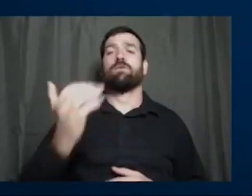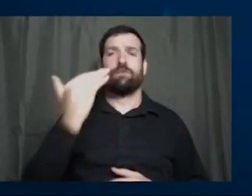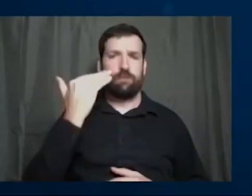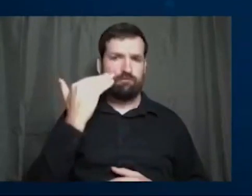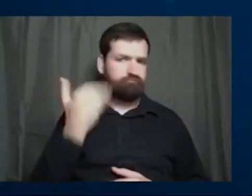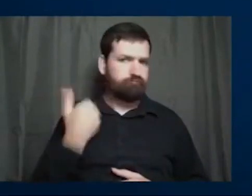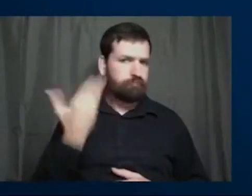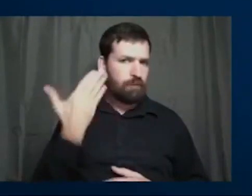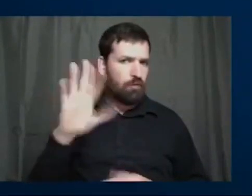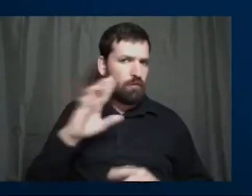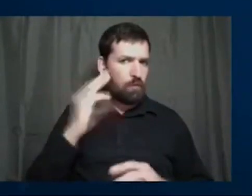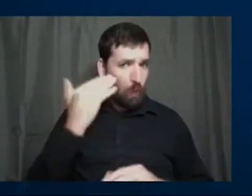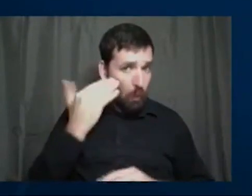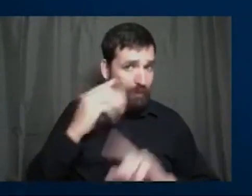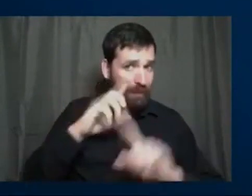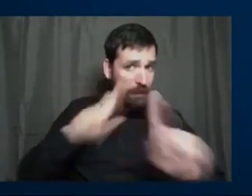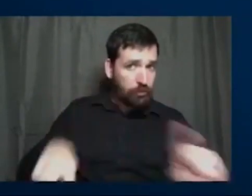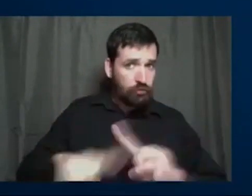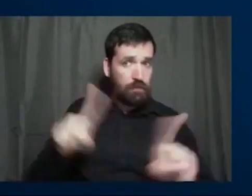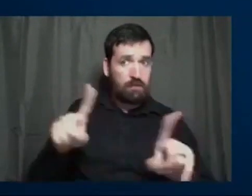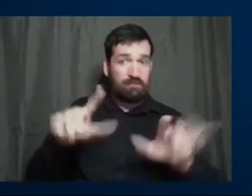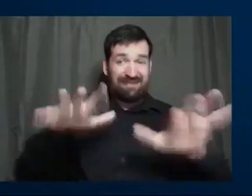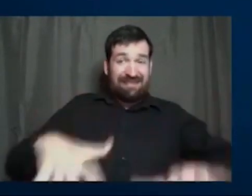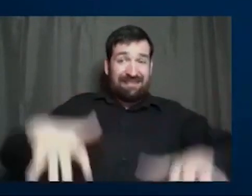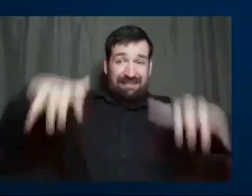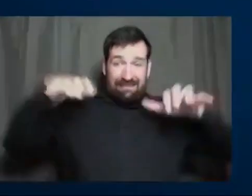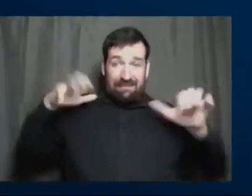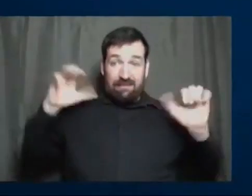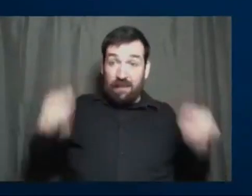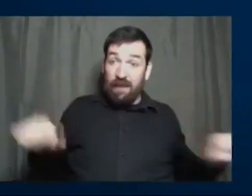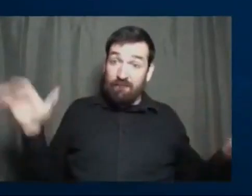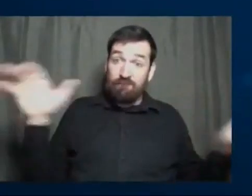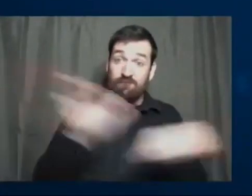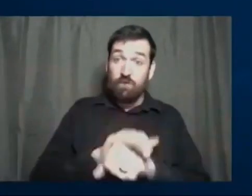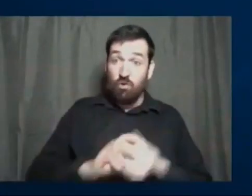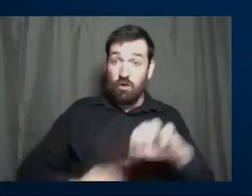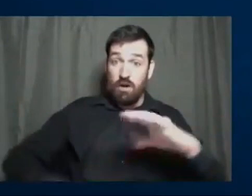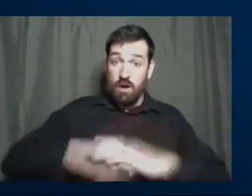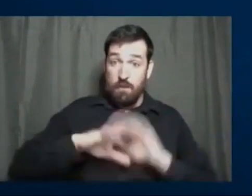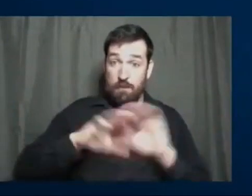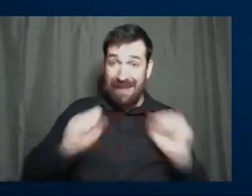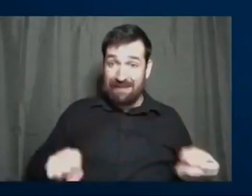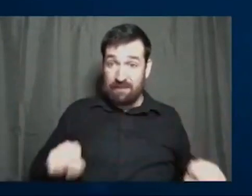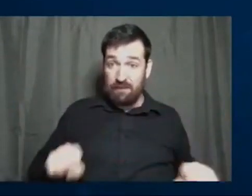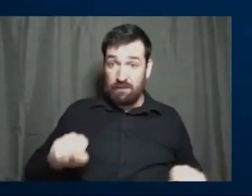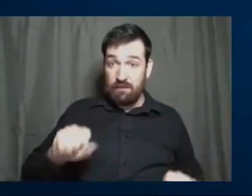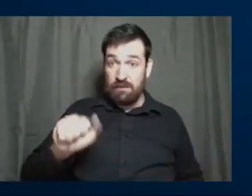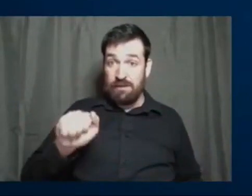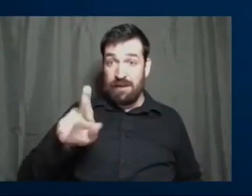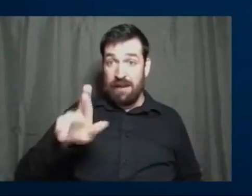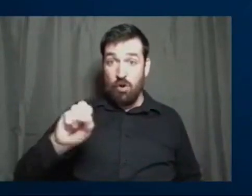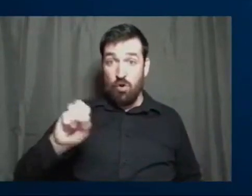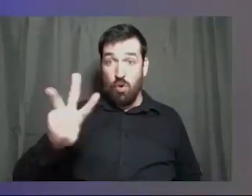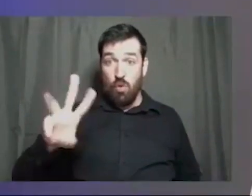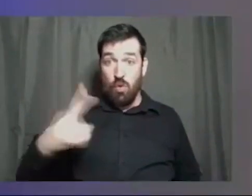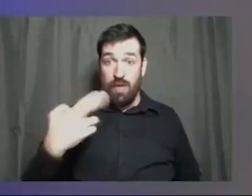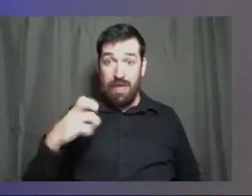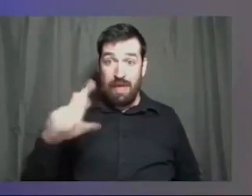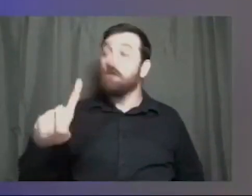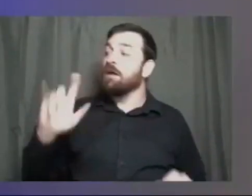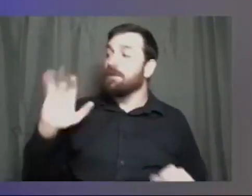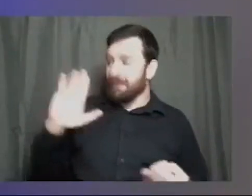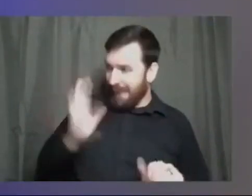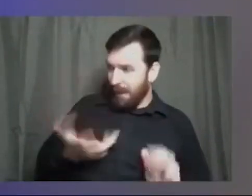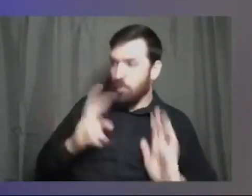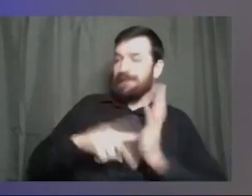but will the stadium be allowed to be full capacity this fall at Arrowhead? That's the intent. And again, things can always change